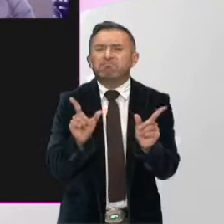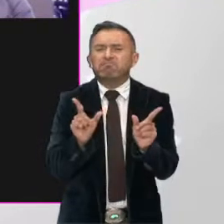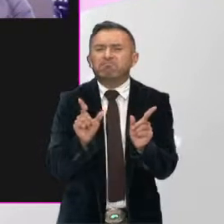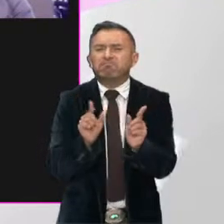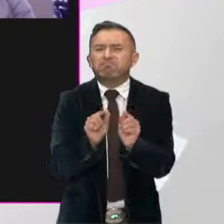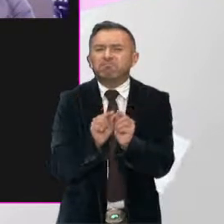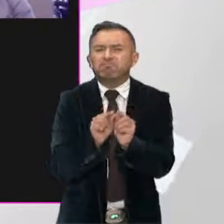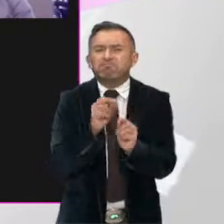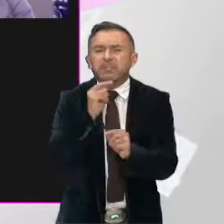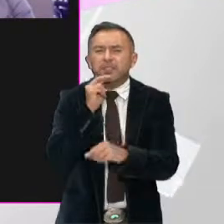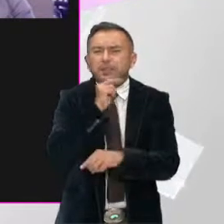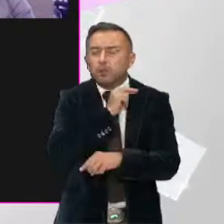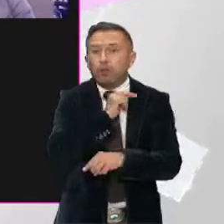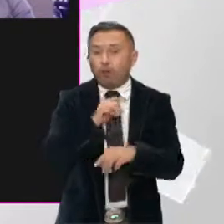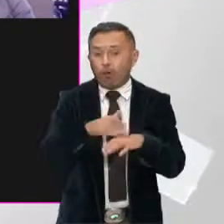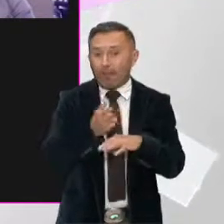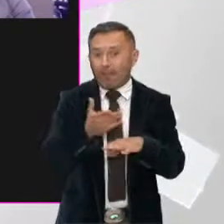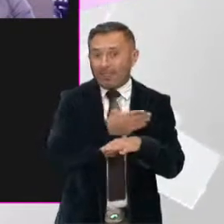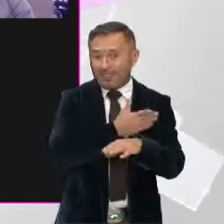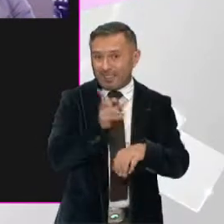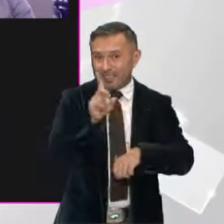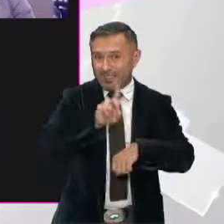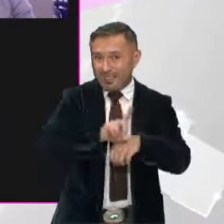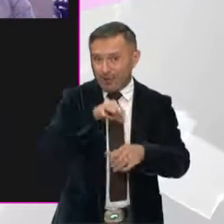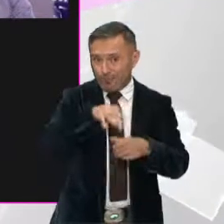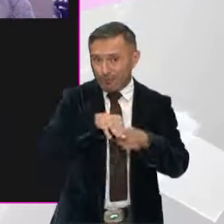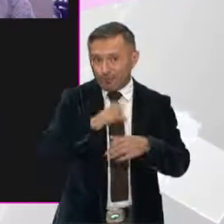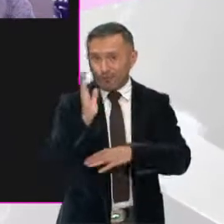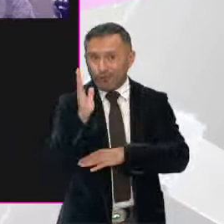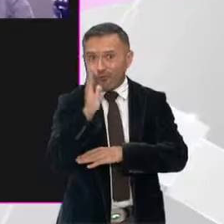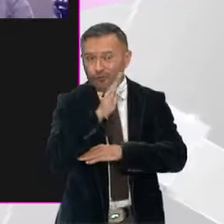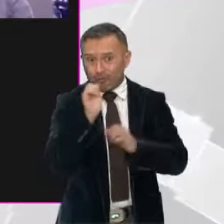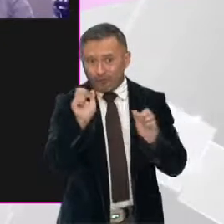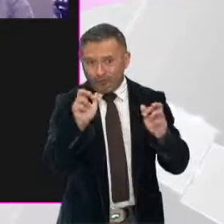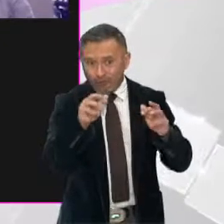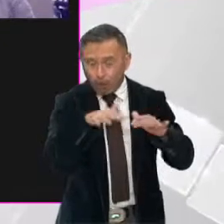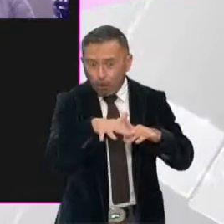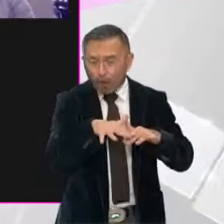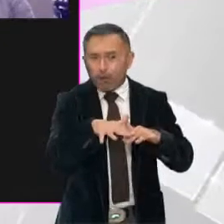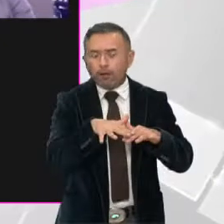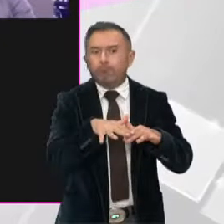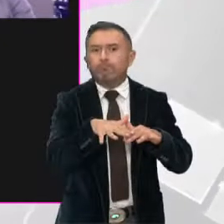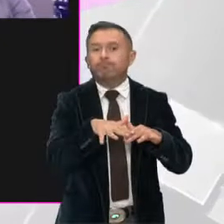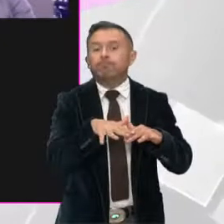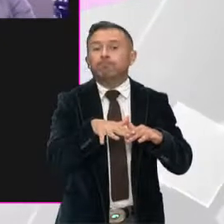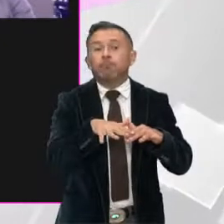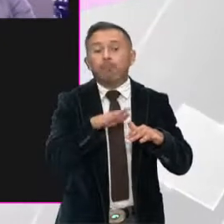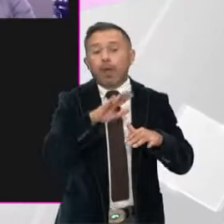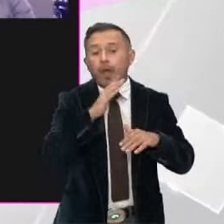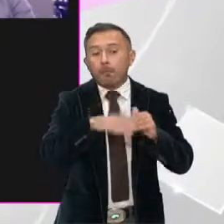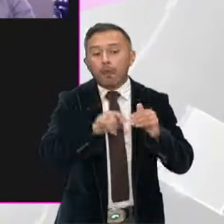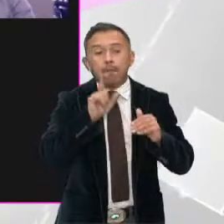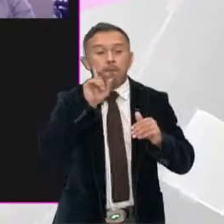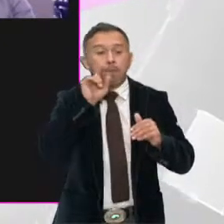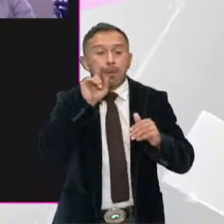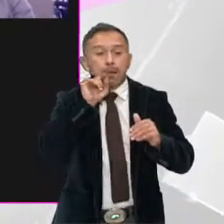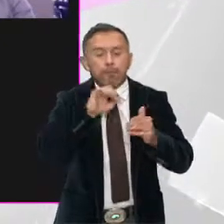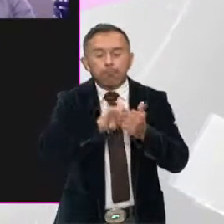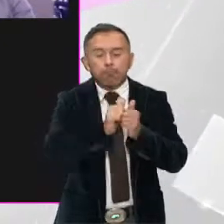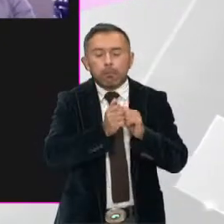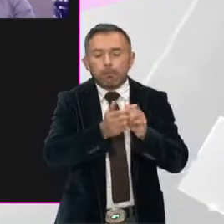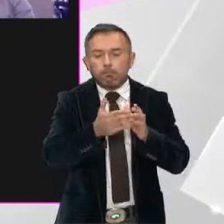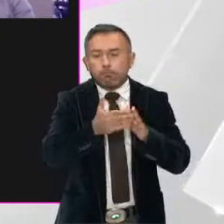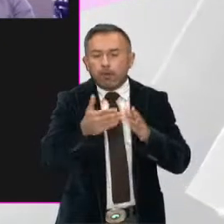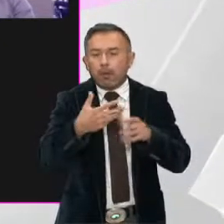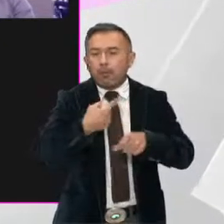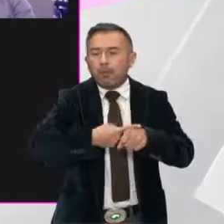Well, in a very brief manner, and of course, the elections didn't have a negative